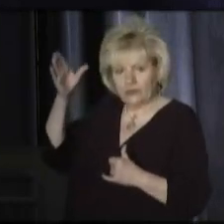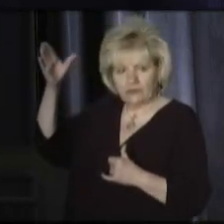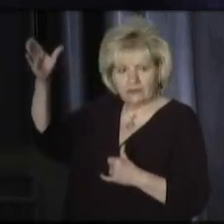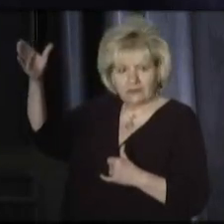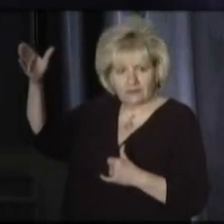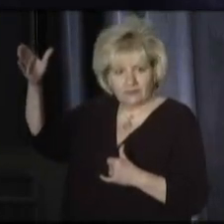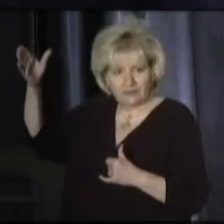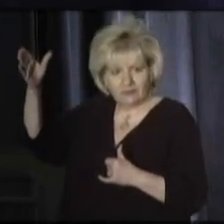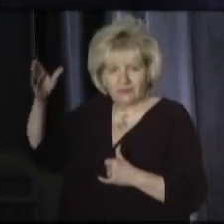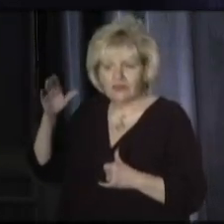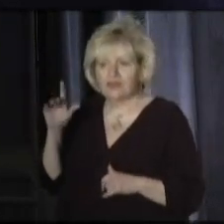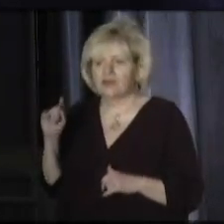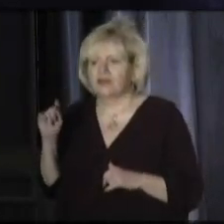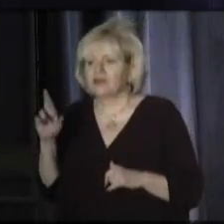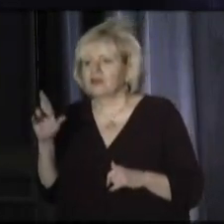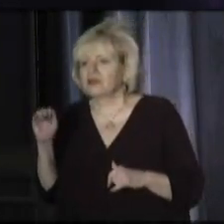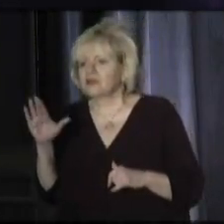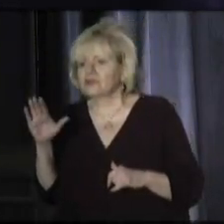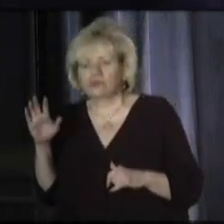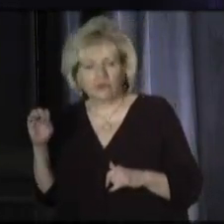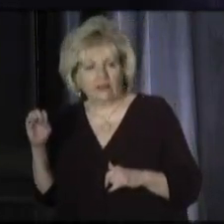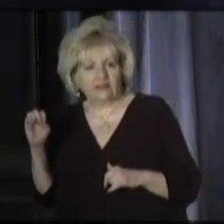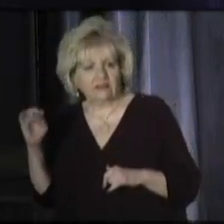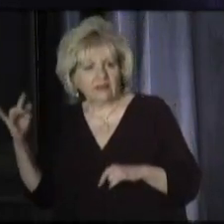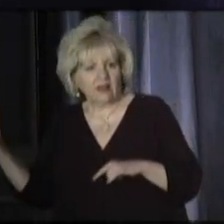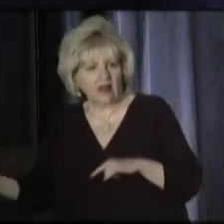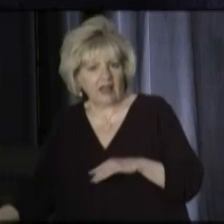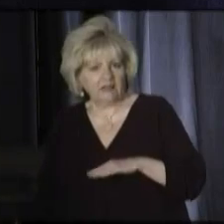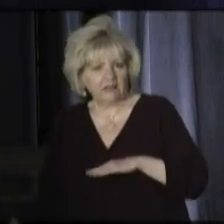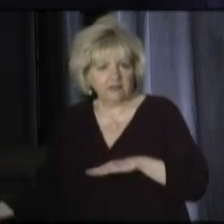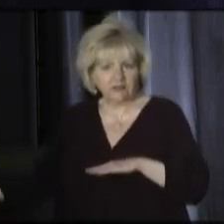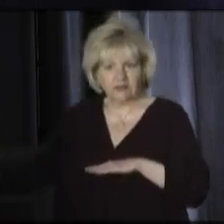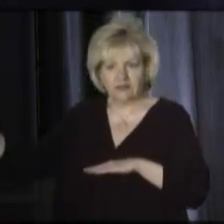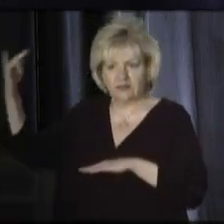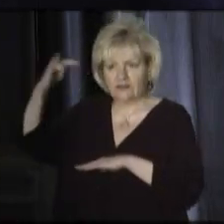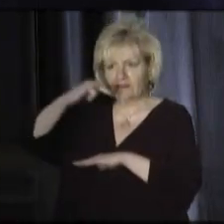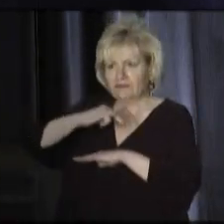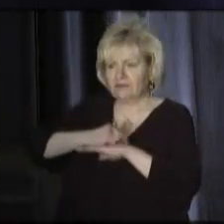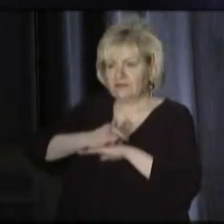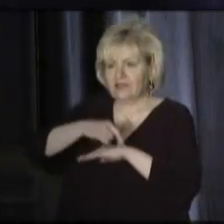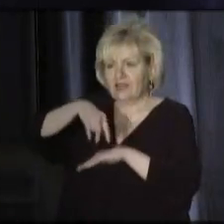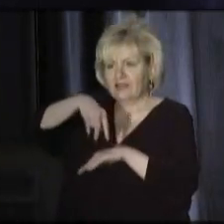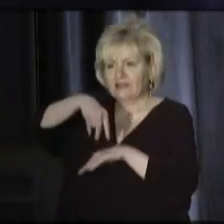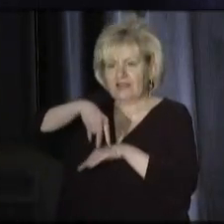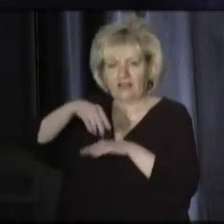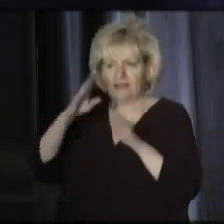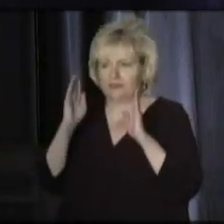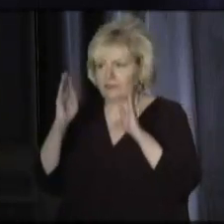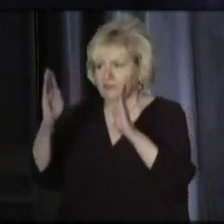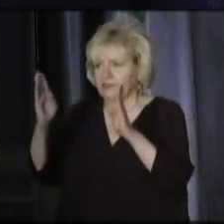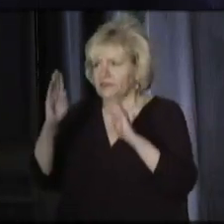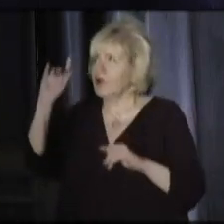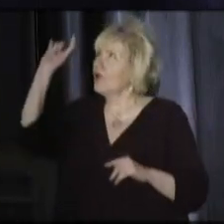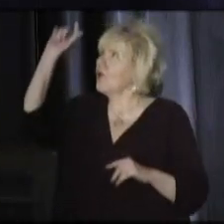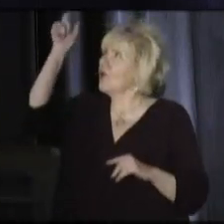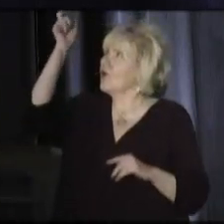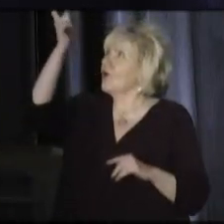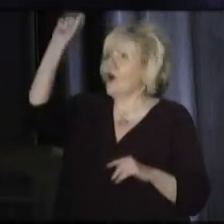it felt cold in my hands, all those pages heavier than I'd remembered. Lindsay's face in this cabin, all